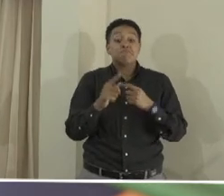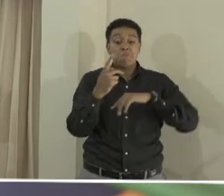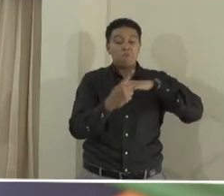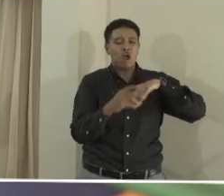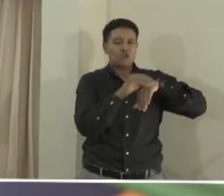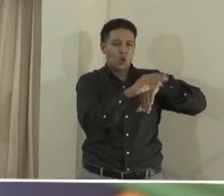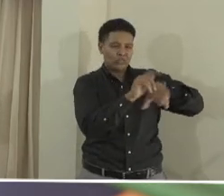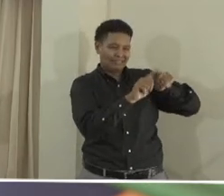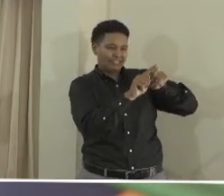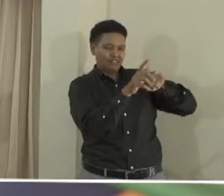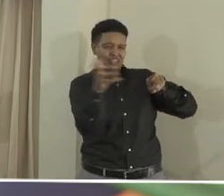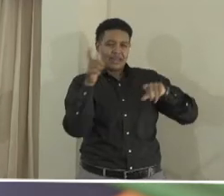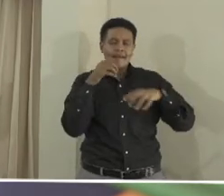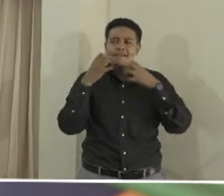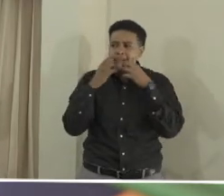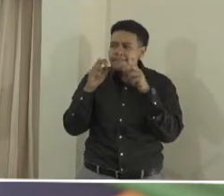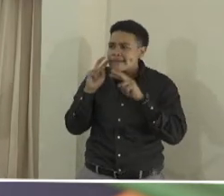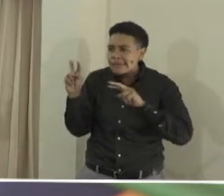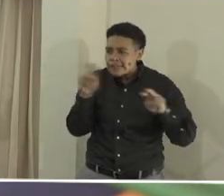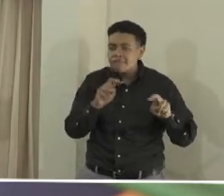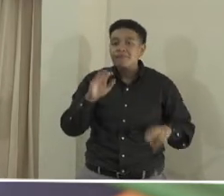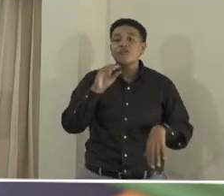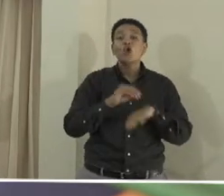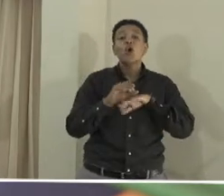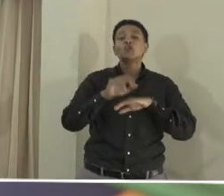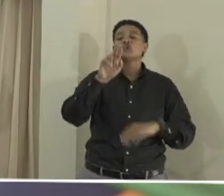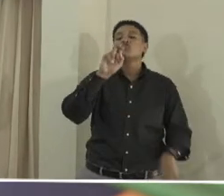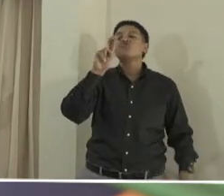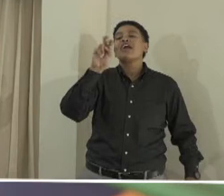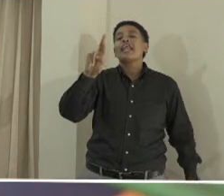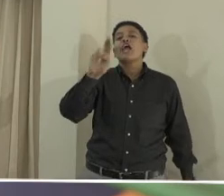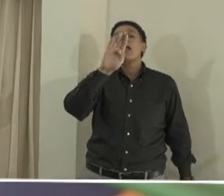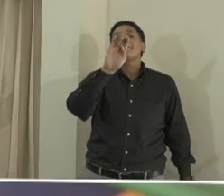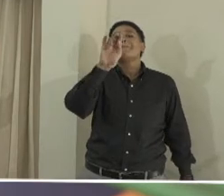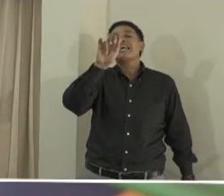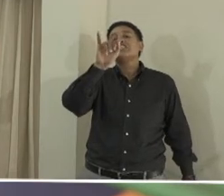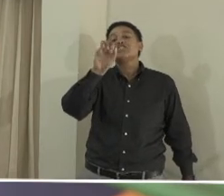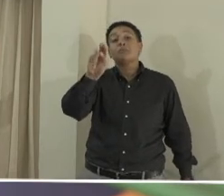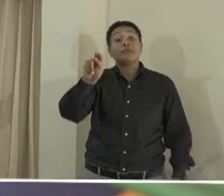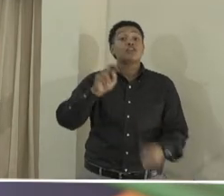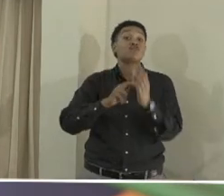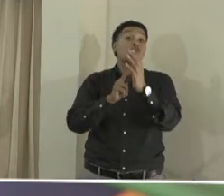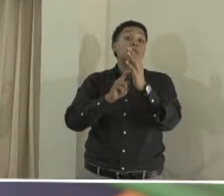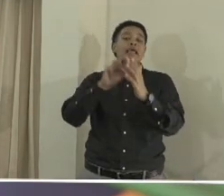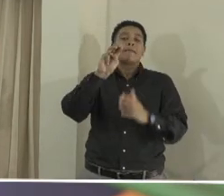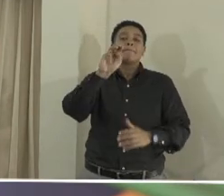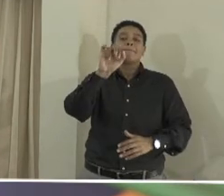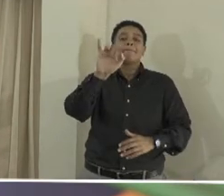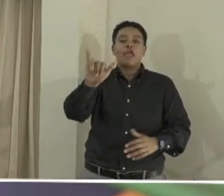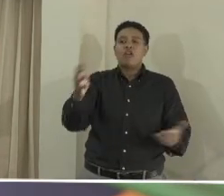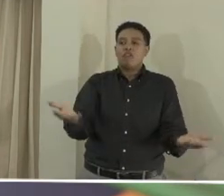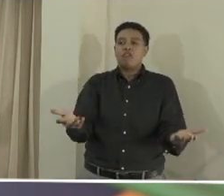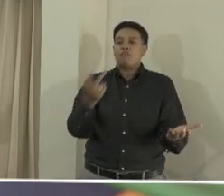caretakers. Councillor Rainier Benjamin, representing the mayor of Portmore.